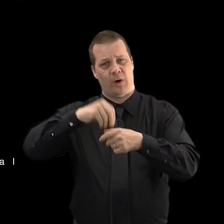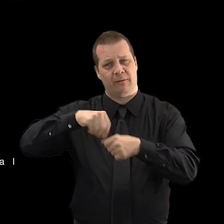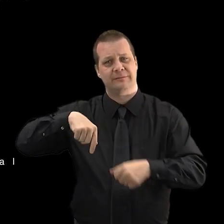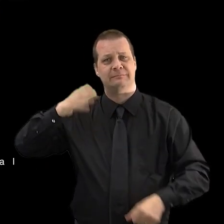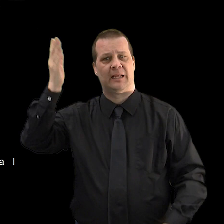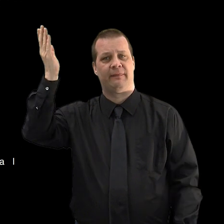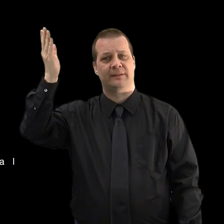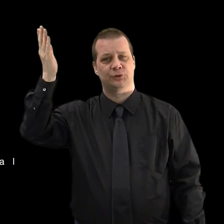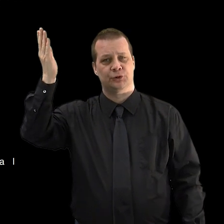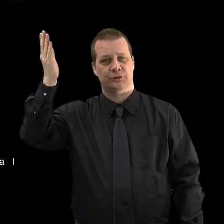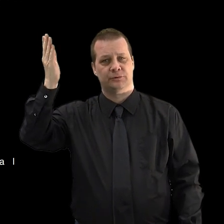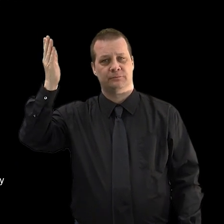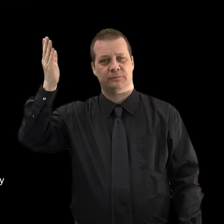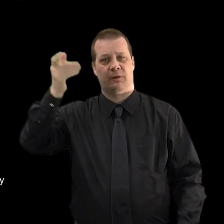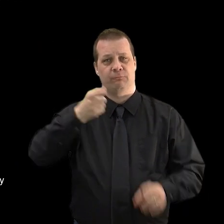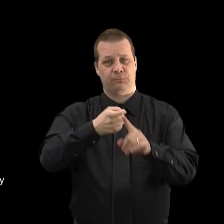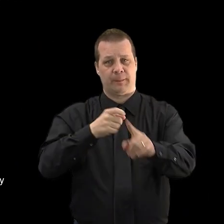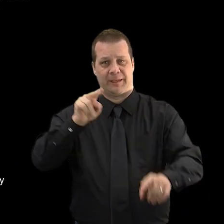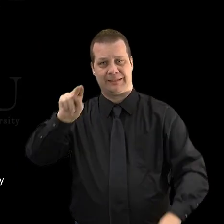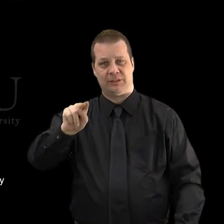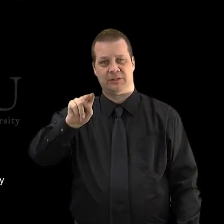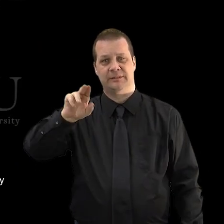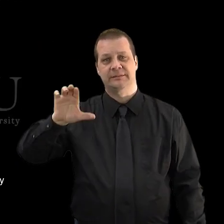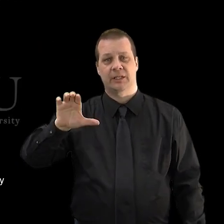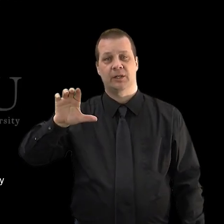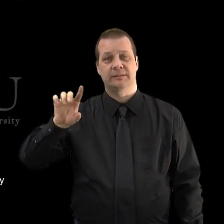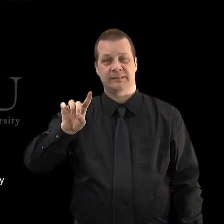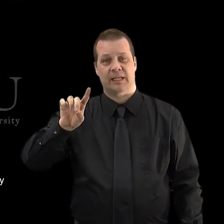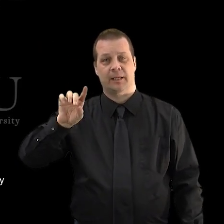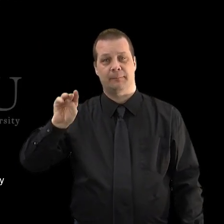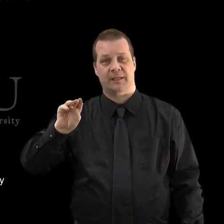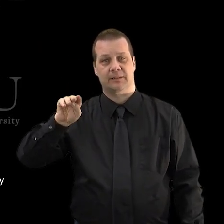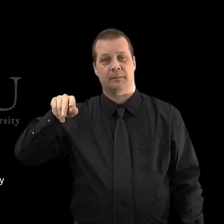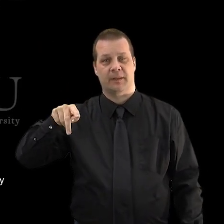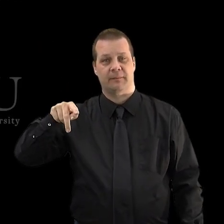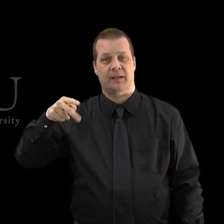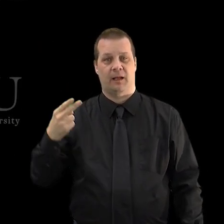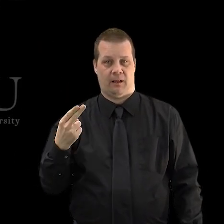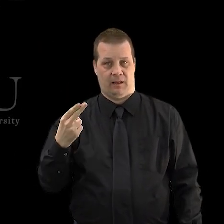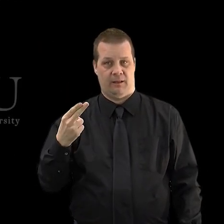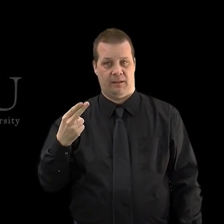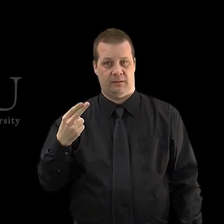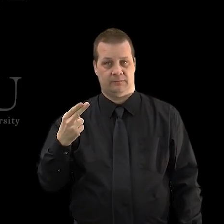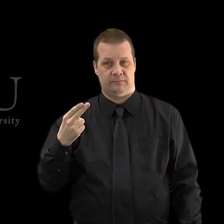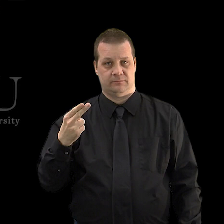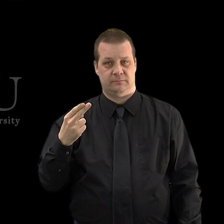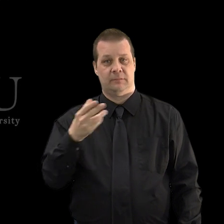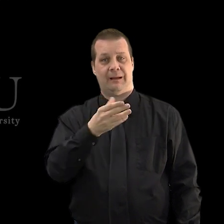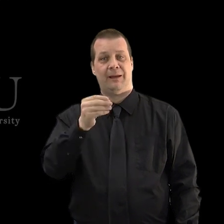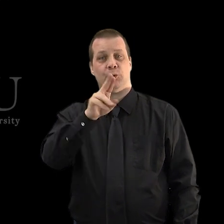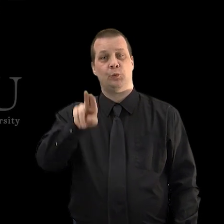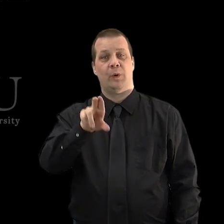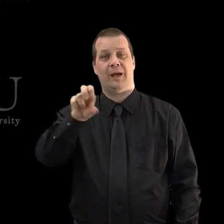National Center for Disaster Medicine and Public Health at the Uniformed Services University of the Health Sciences.